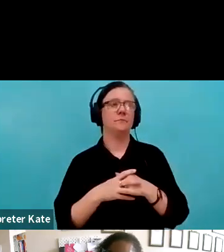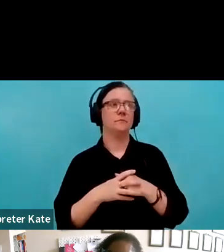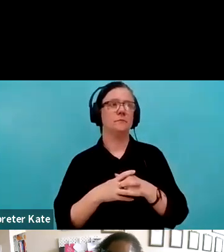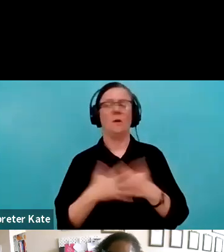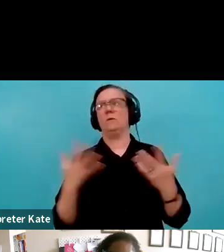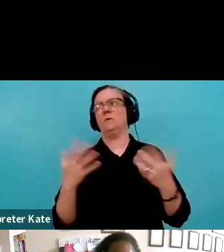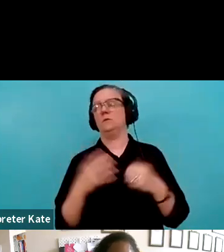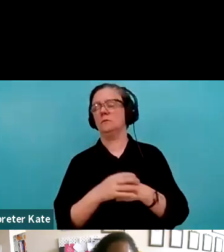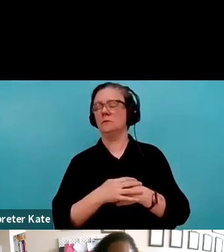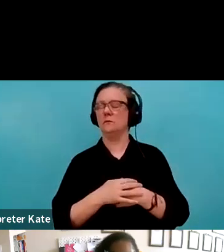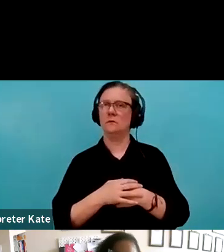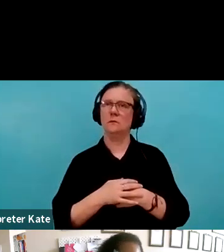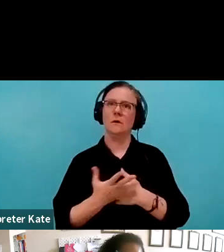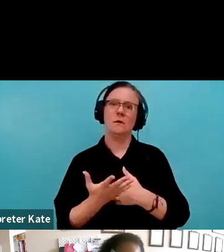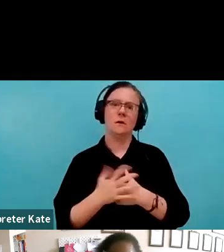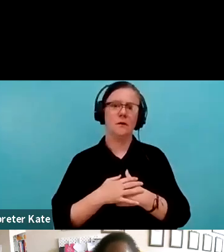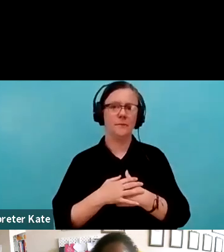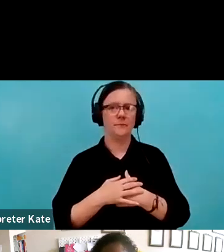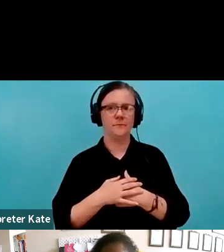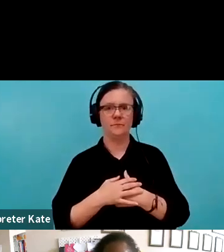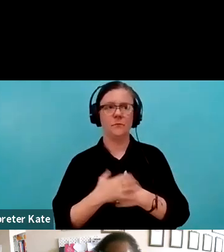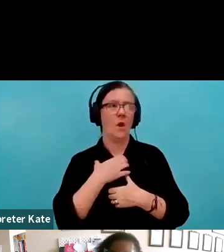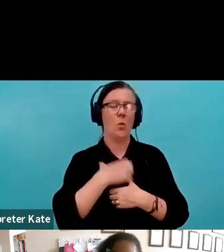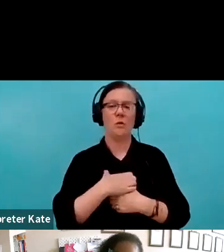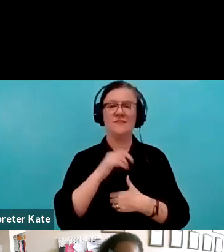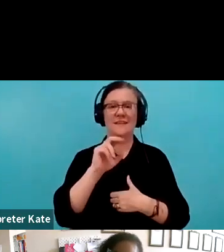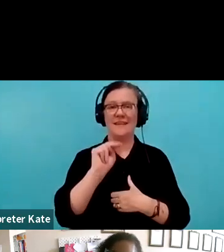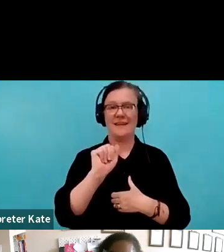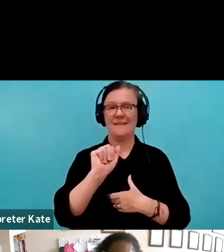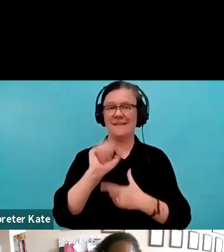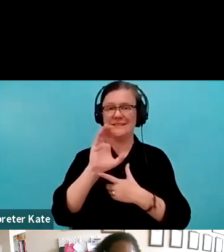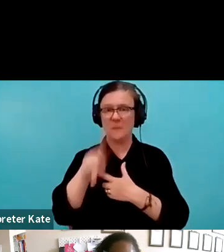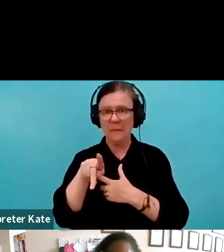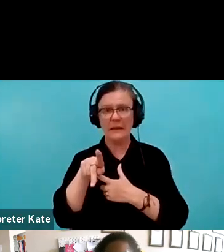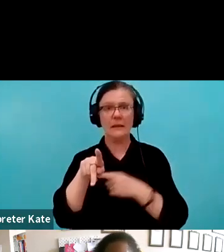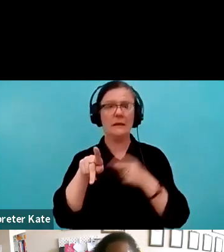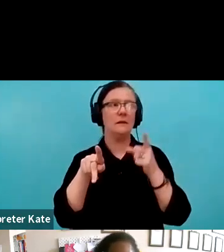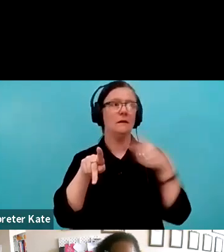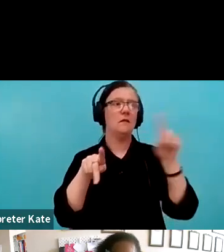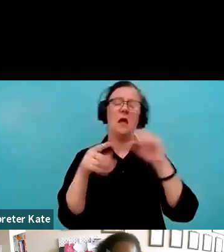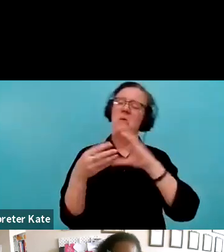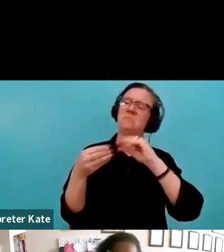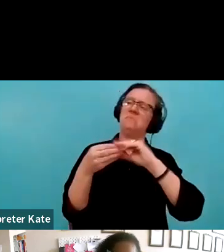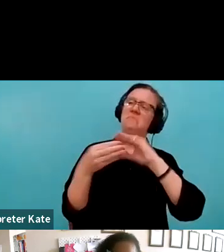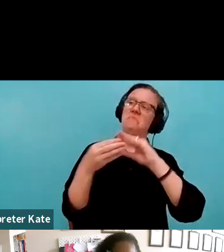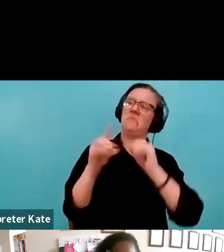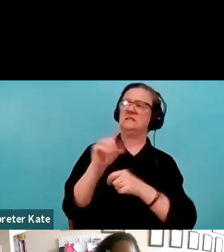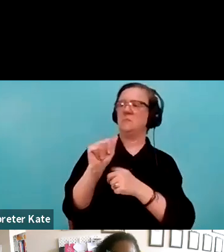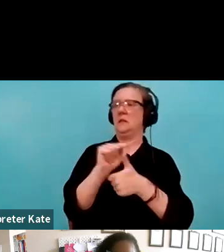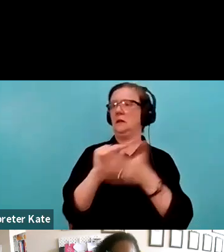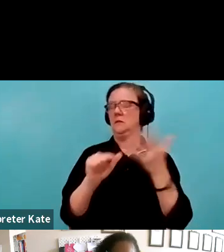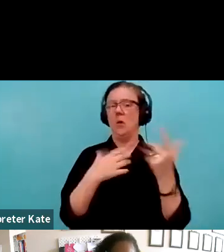goodness, I really would love if the NAACP, came out and, talked about disability or whatever.